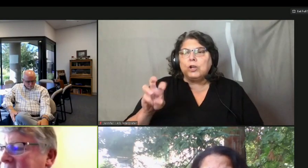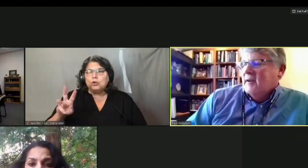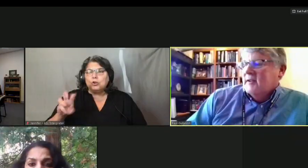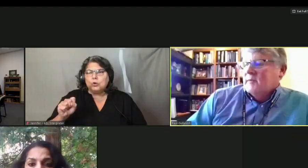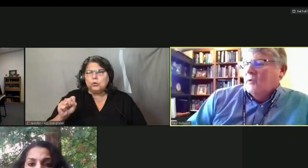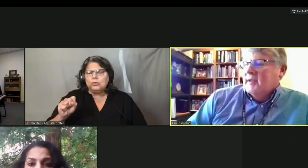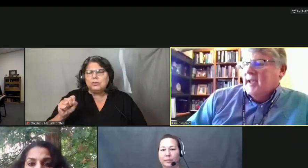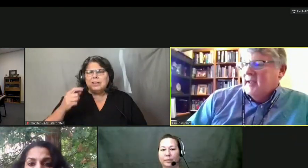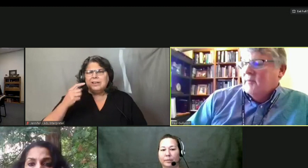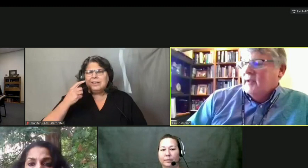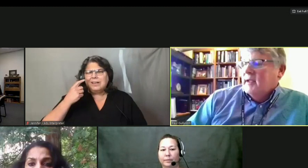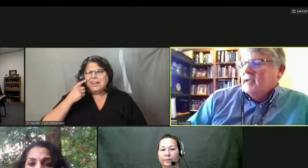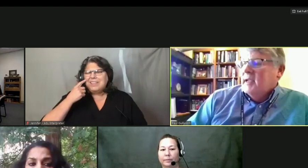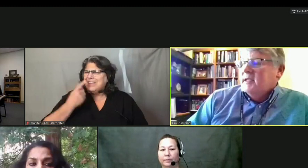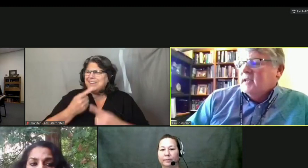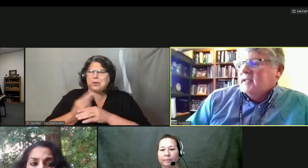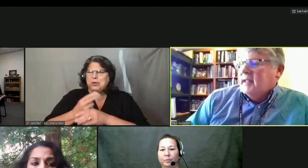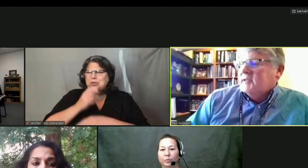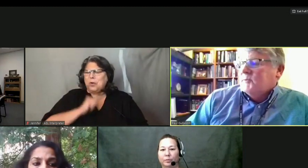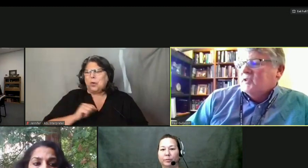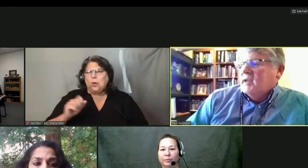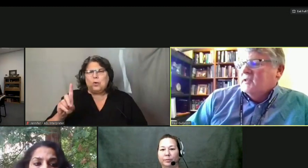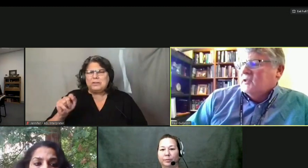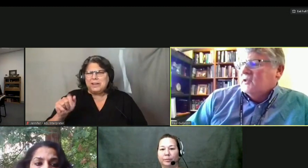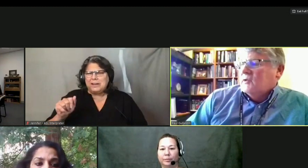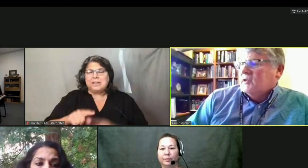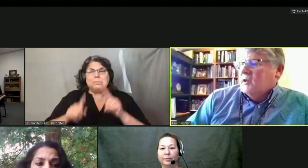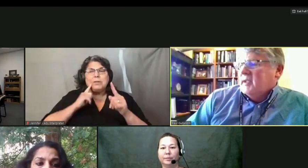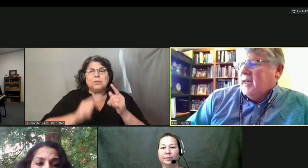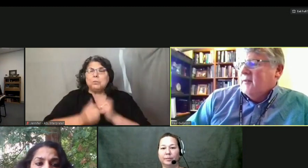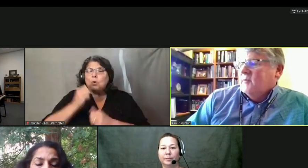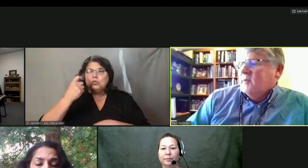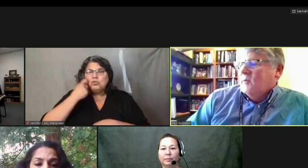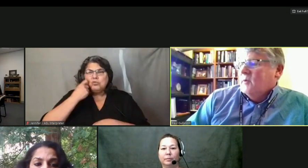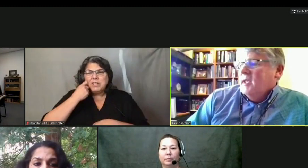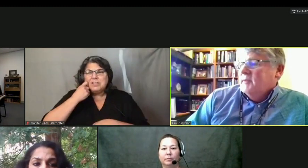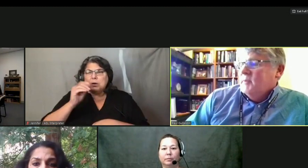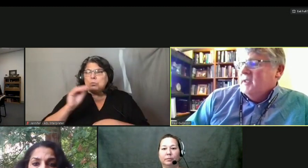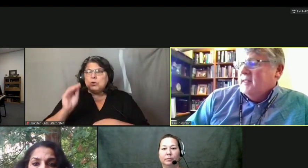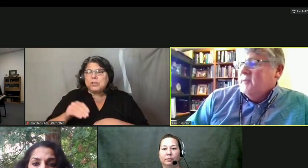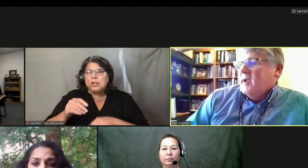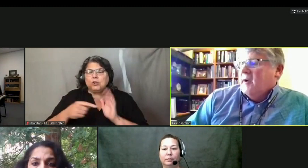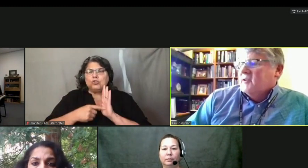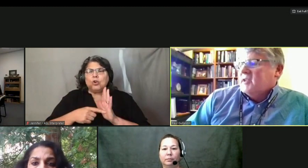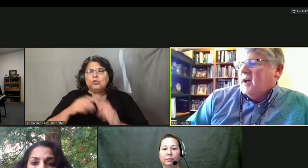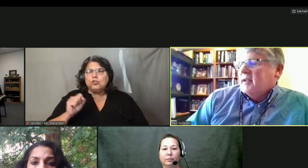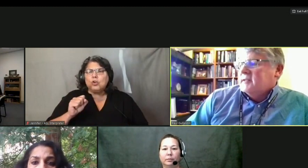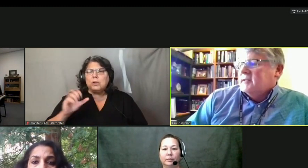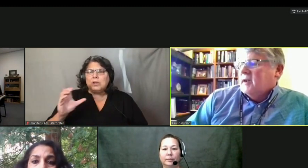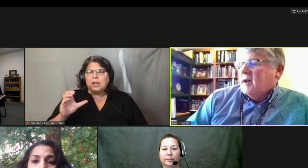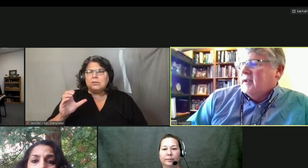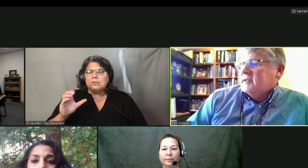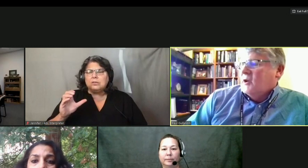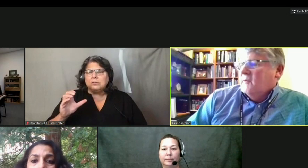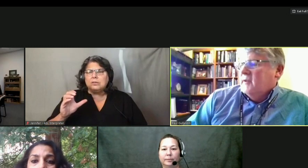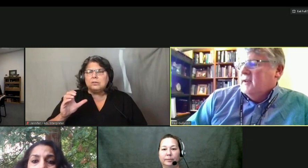be dated on some old data, but he says latest percentages show Sonoma County to be the Bay Area's